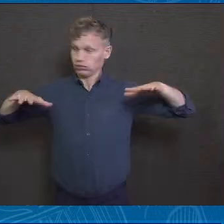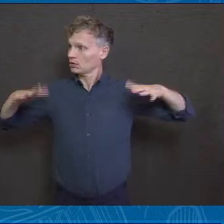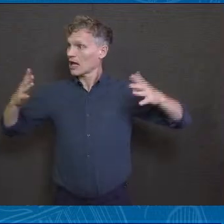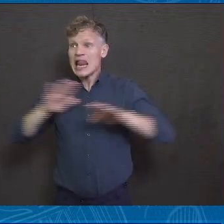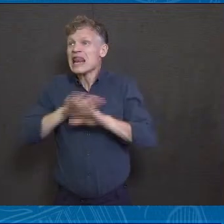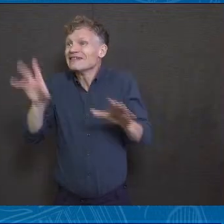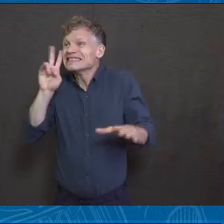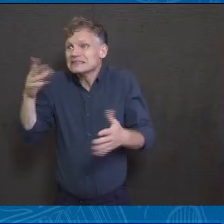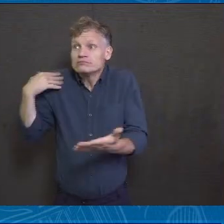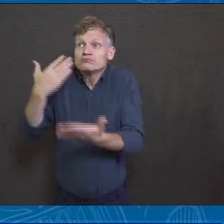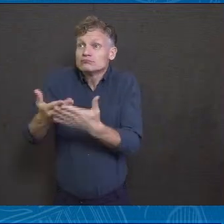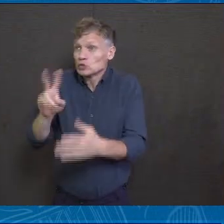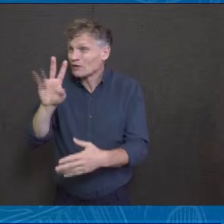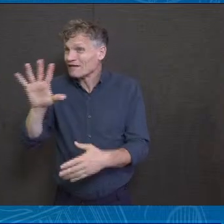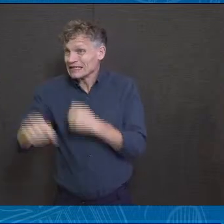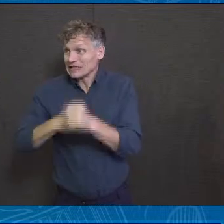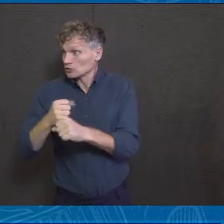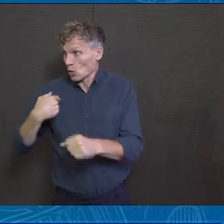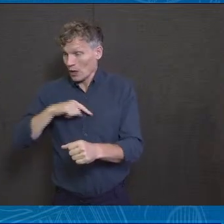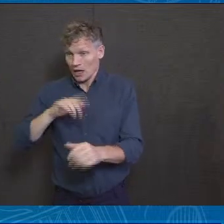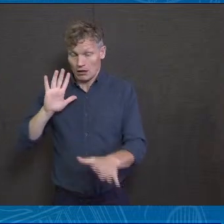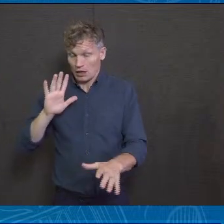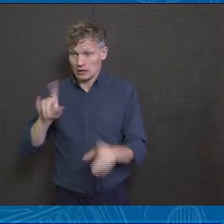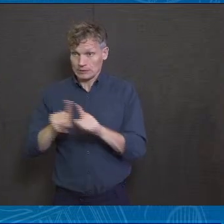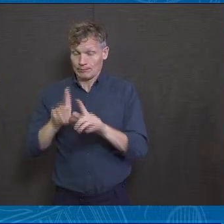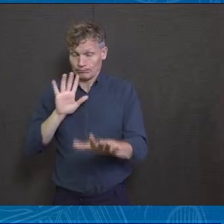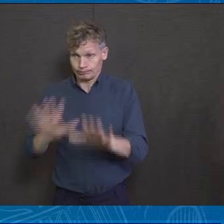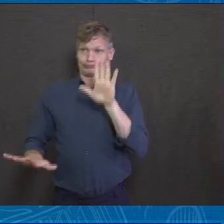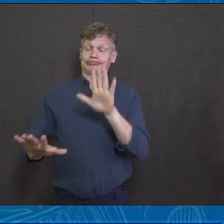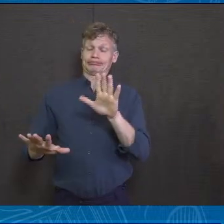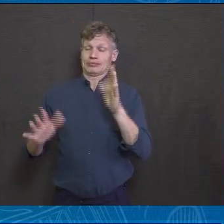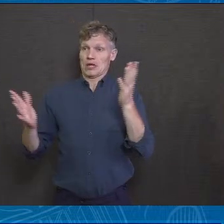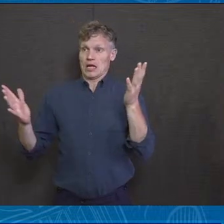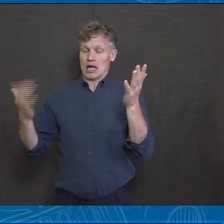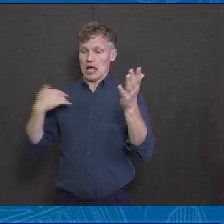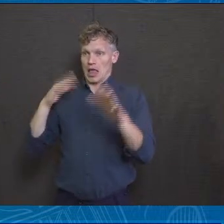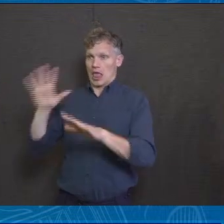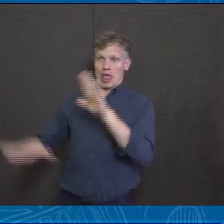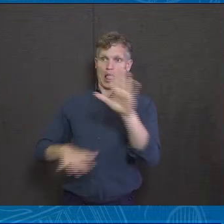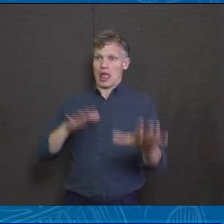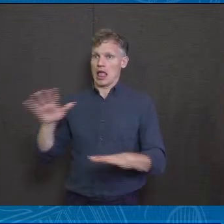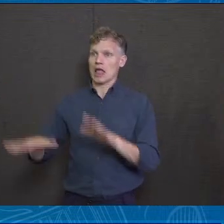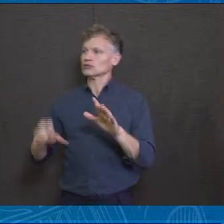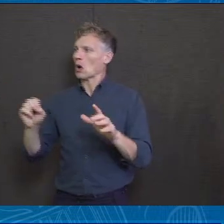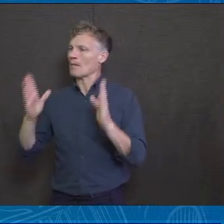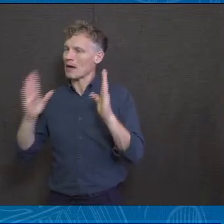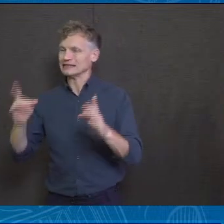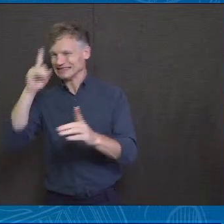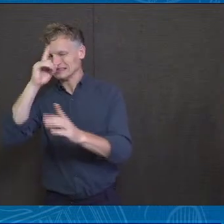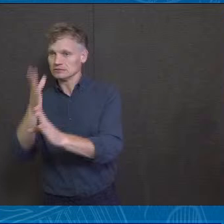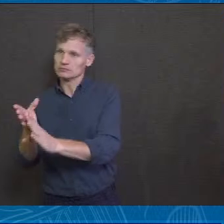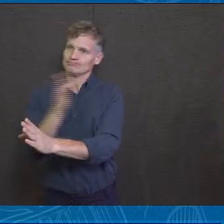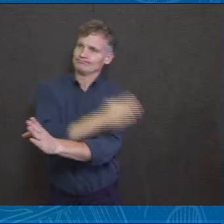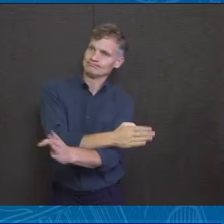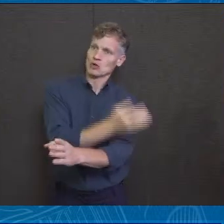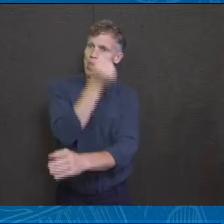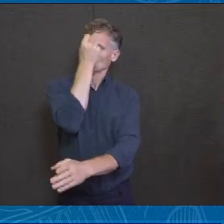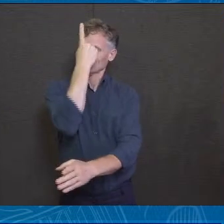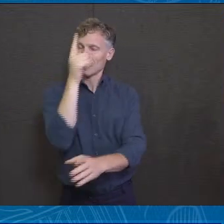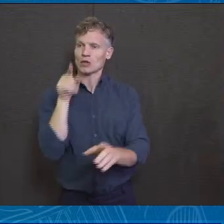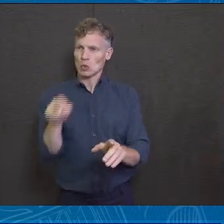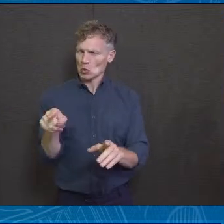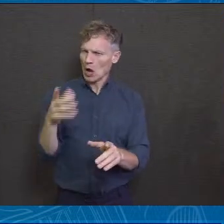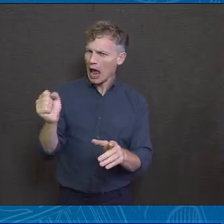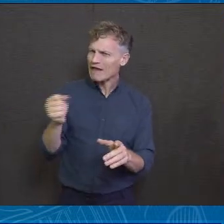were not prepared for that. So on understanding the risk and the risk knowledge, it was realized that is very important